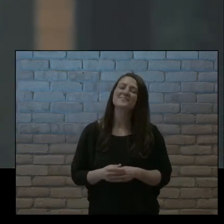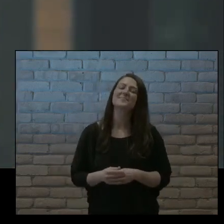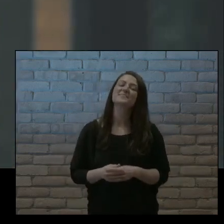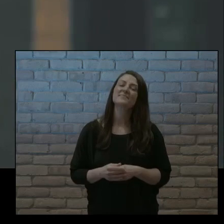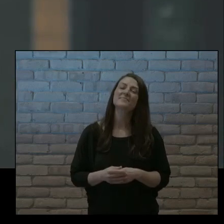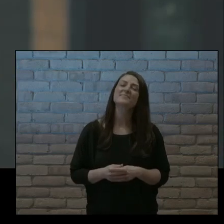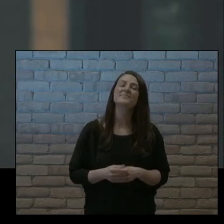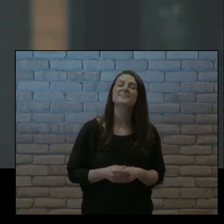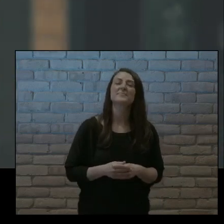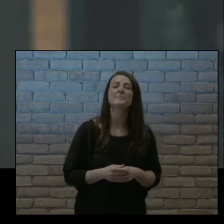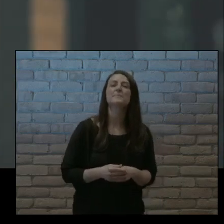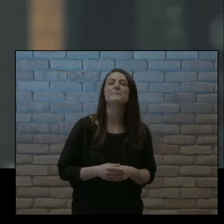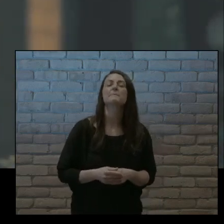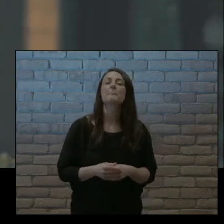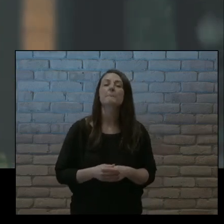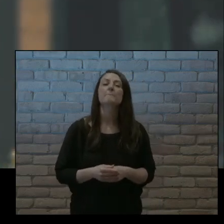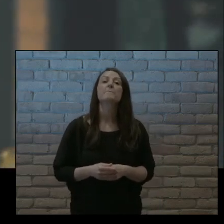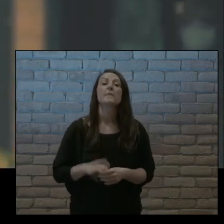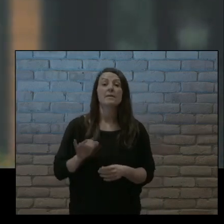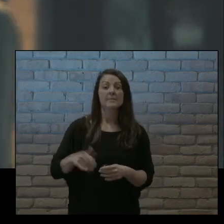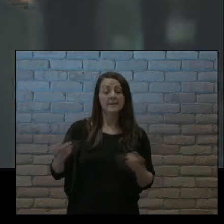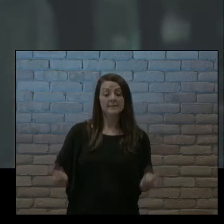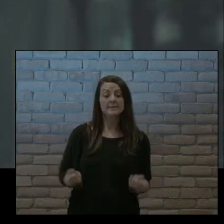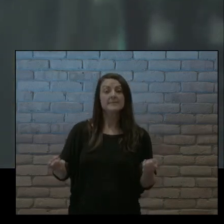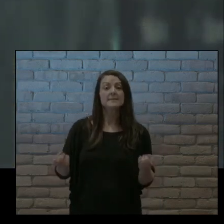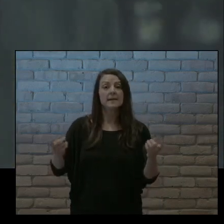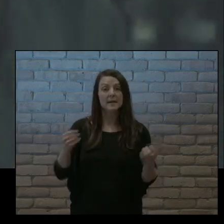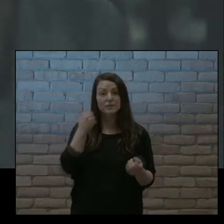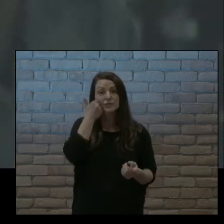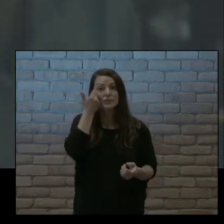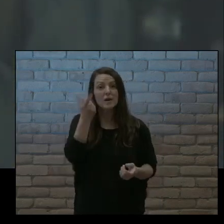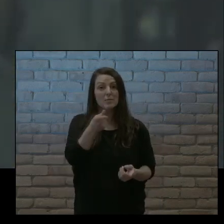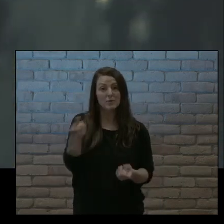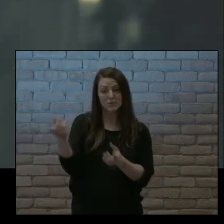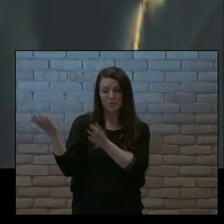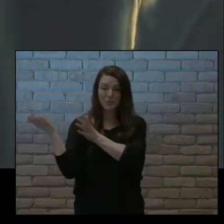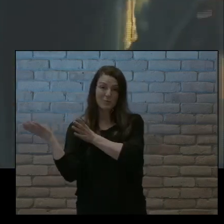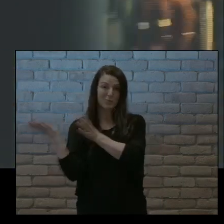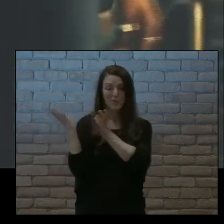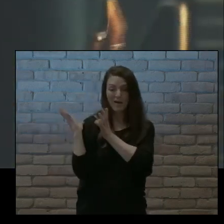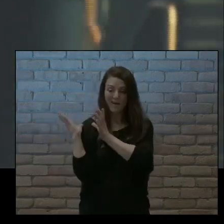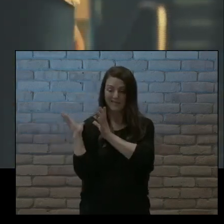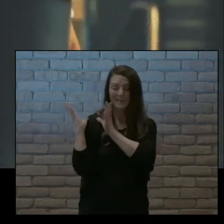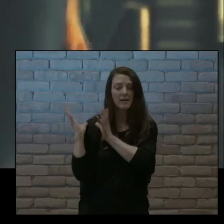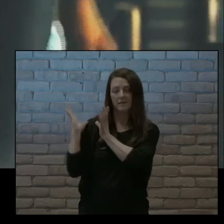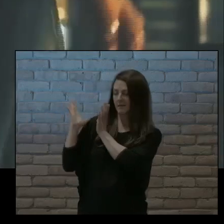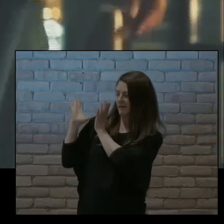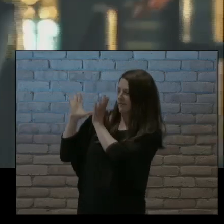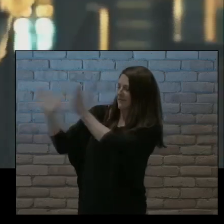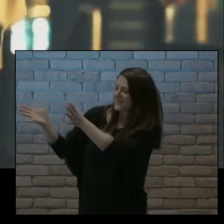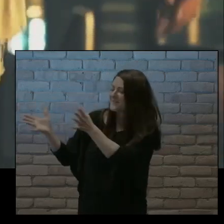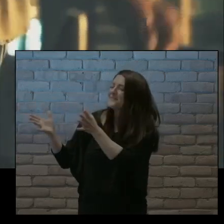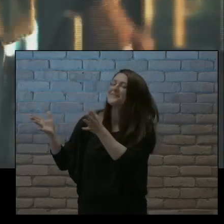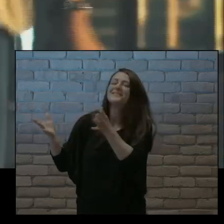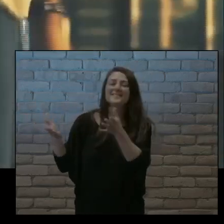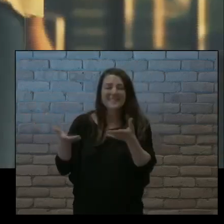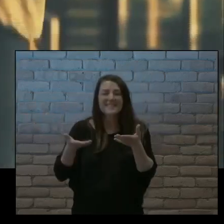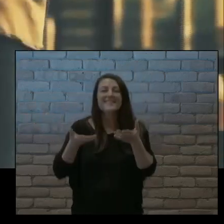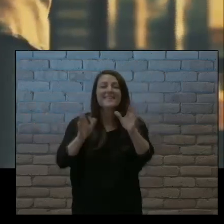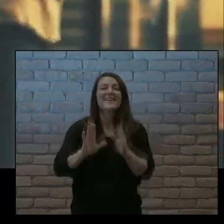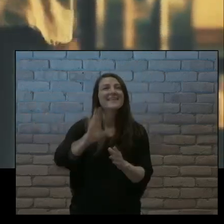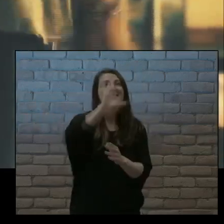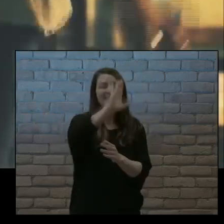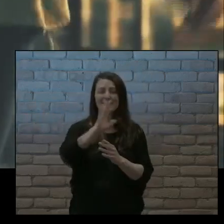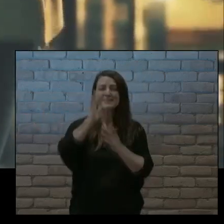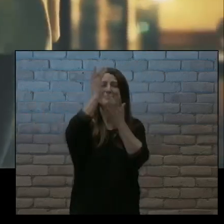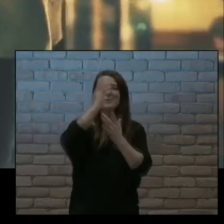That sin and shame that you brought with you, you can leave it at the door and let mercy draw